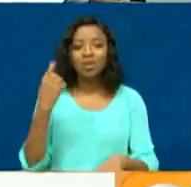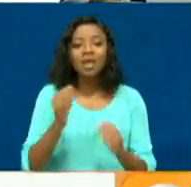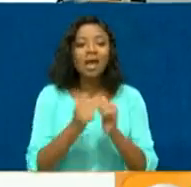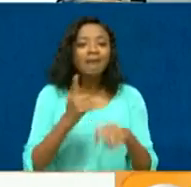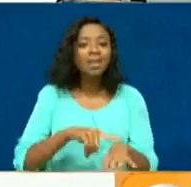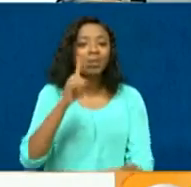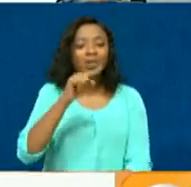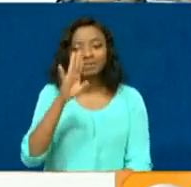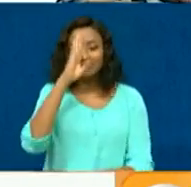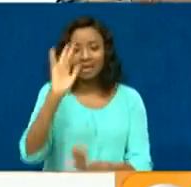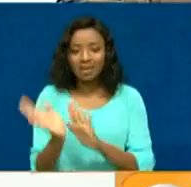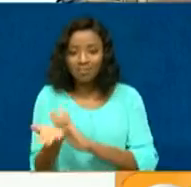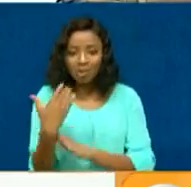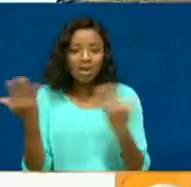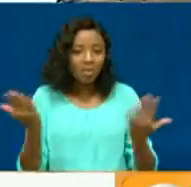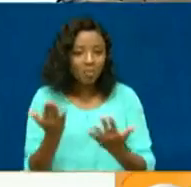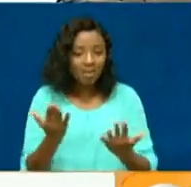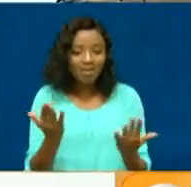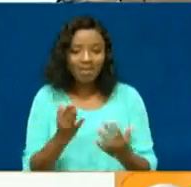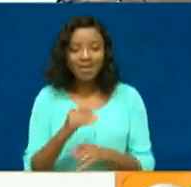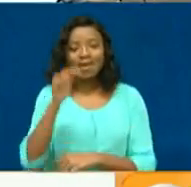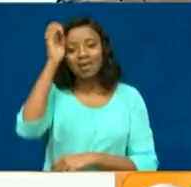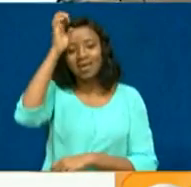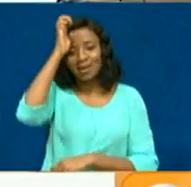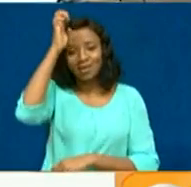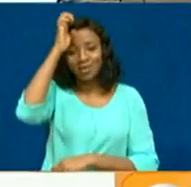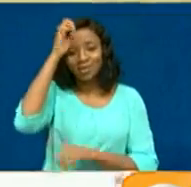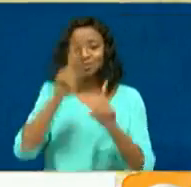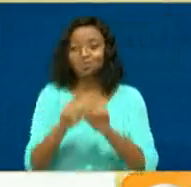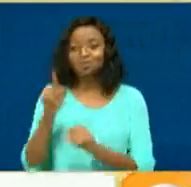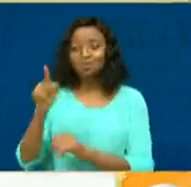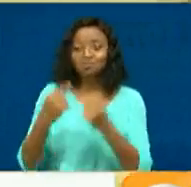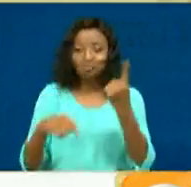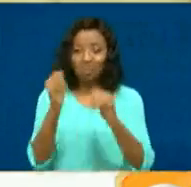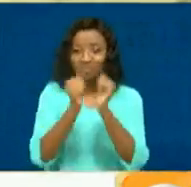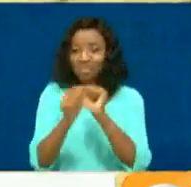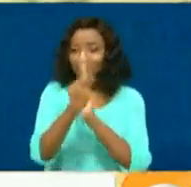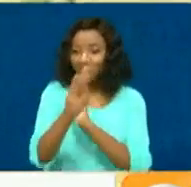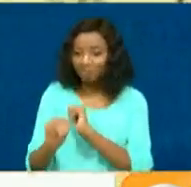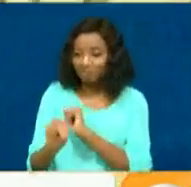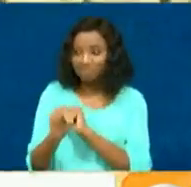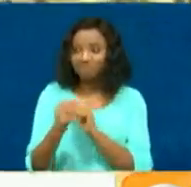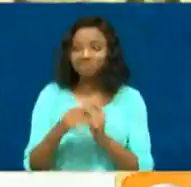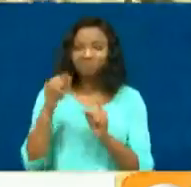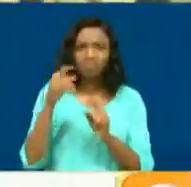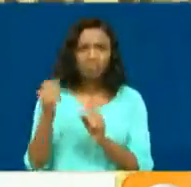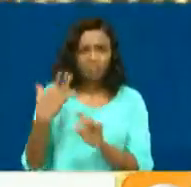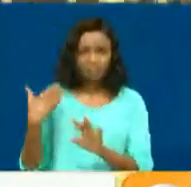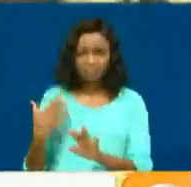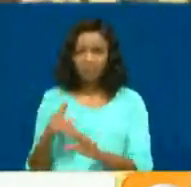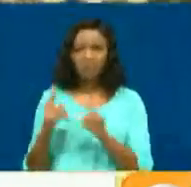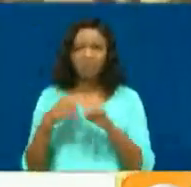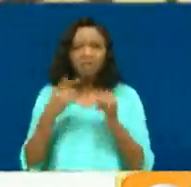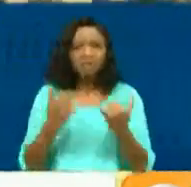held Sunday morning in Eldoret Uasin Gishu County. Simiu, who won the 10-kilometer race in Valencia earlier this month, had